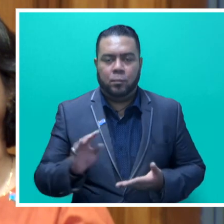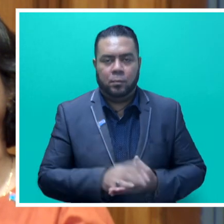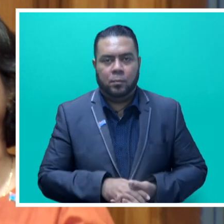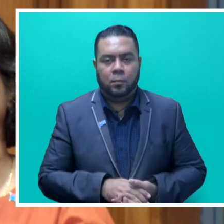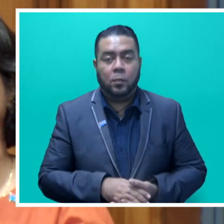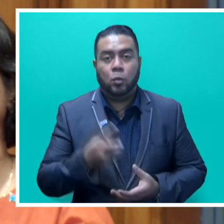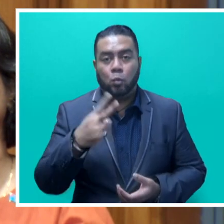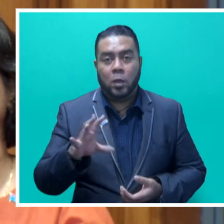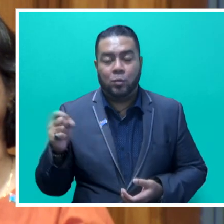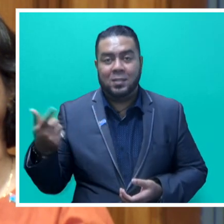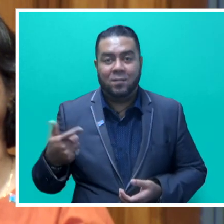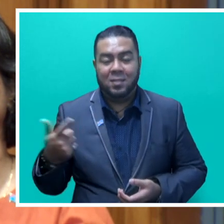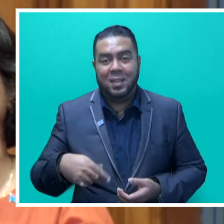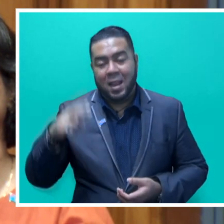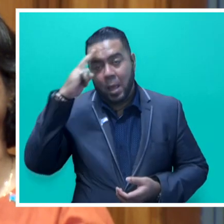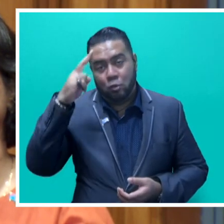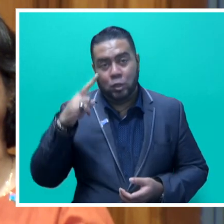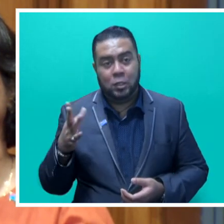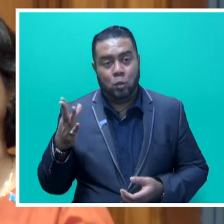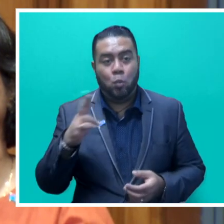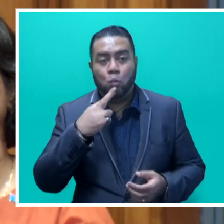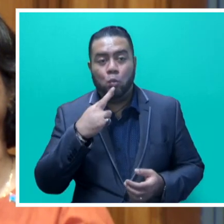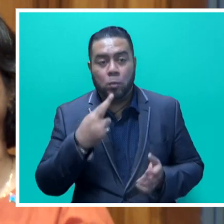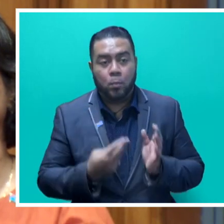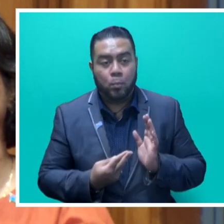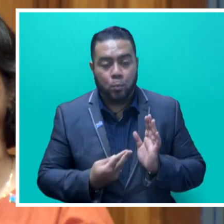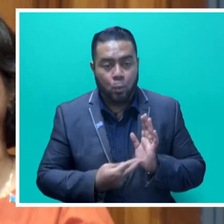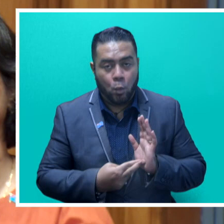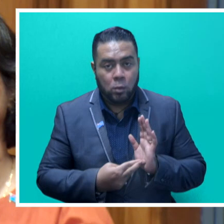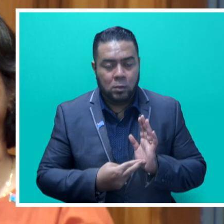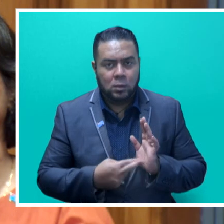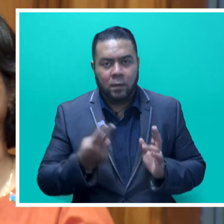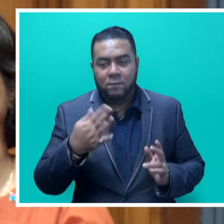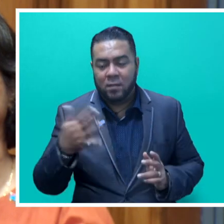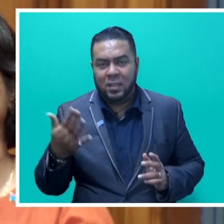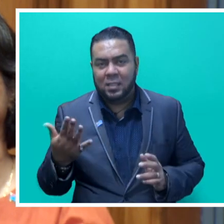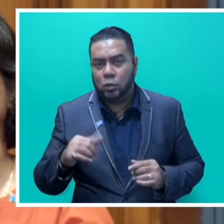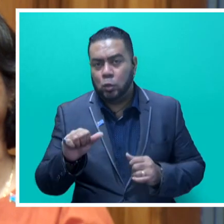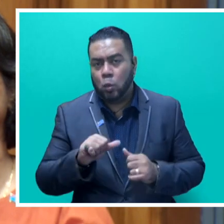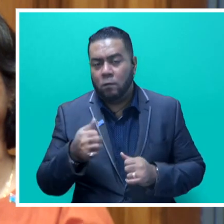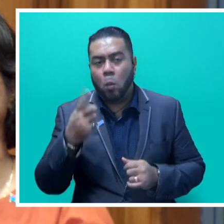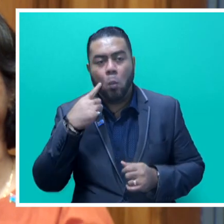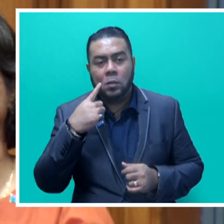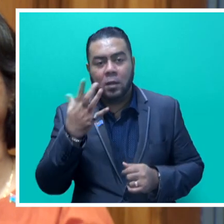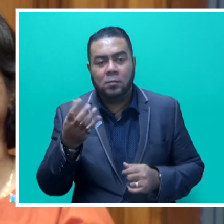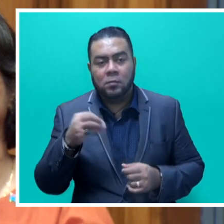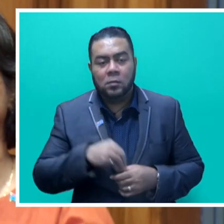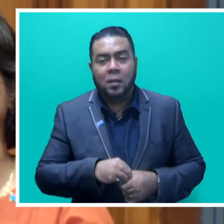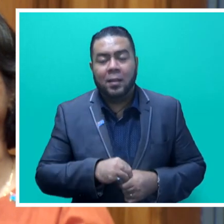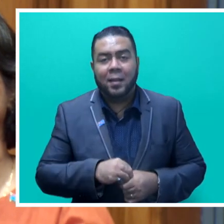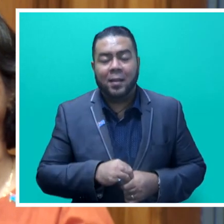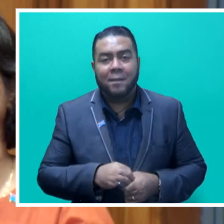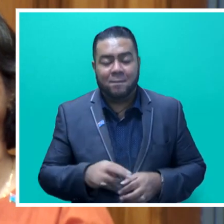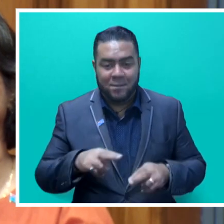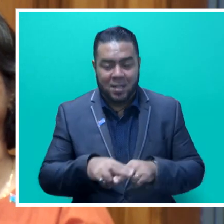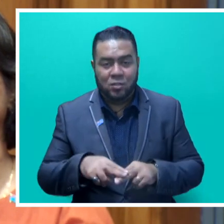the 2017 National Census report showed that out of the 15 sources of water that are commonly used for drinking across rural households